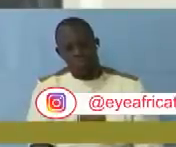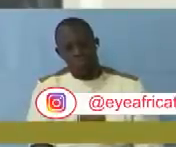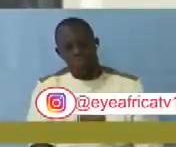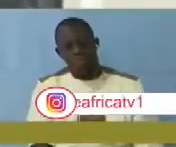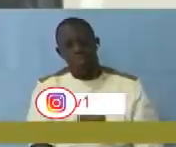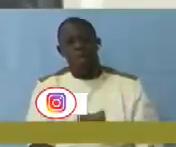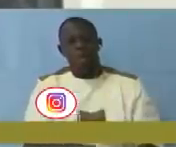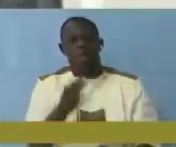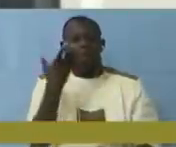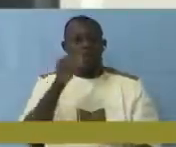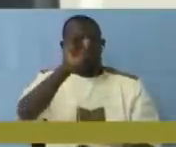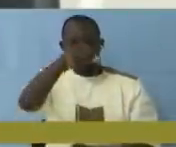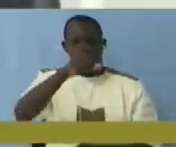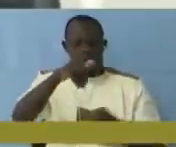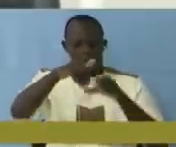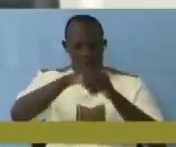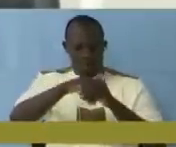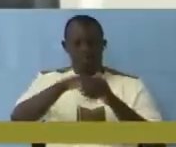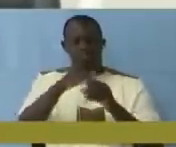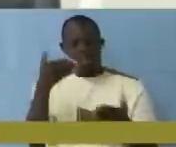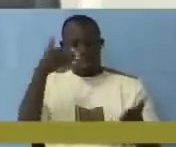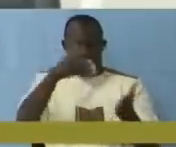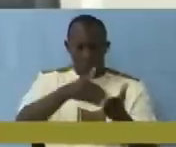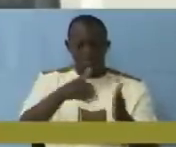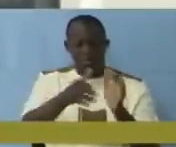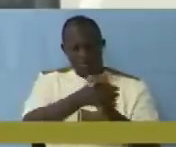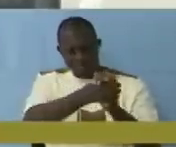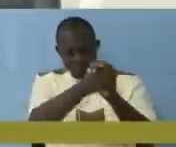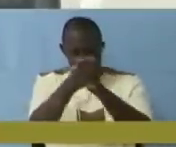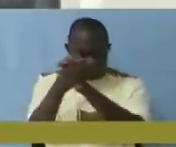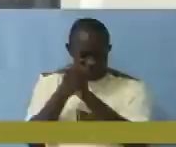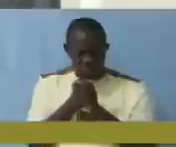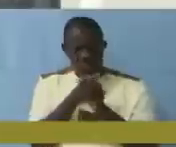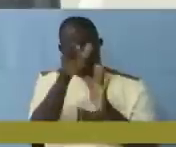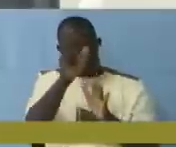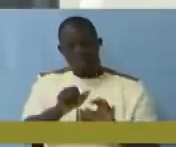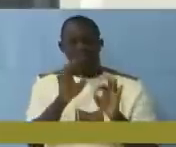When your friend comes, you treat the person nicely.